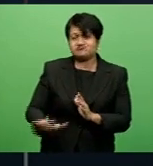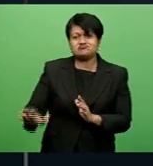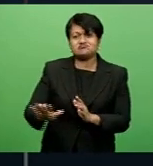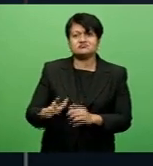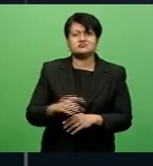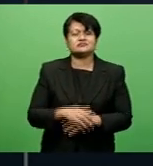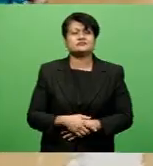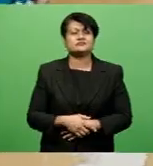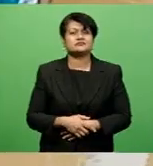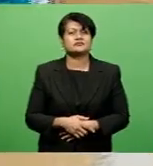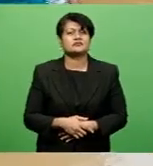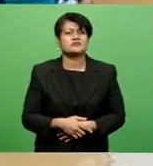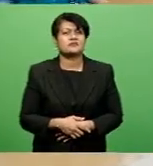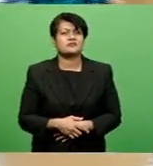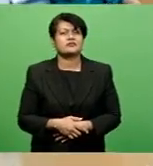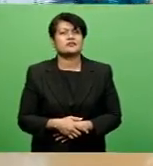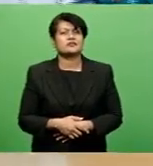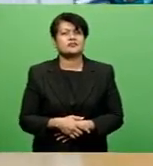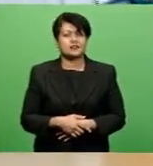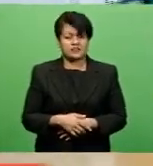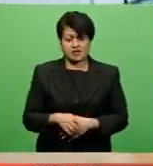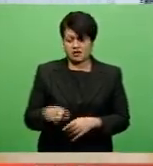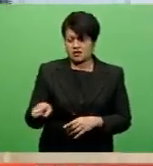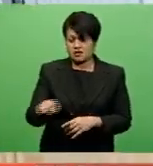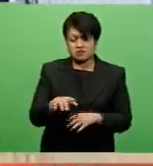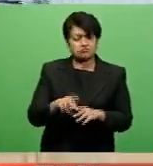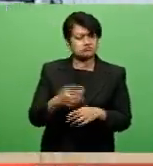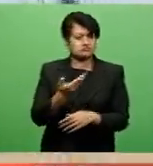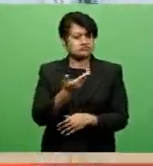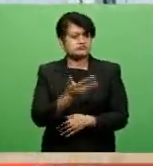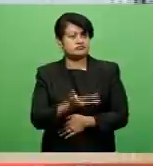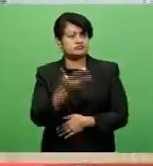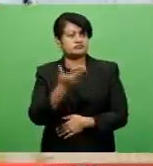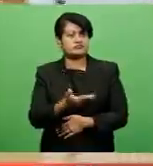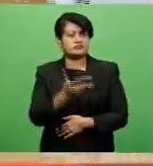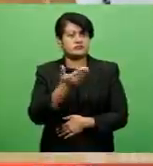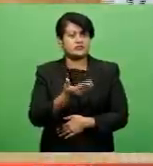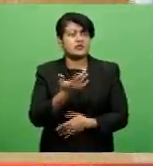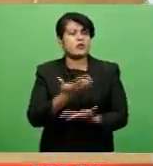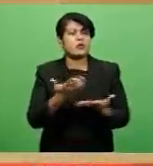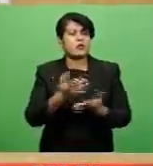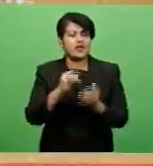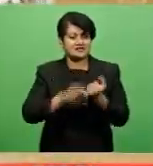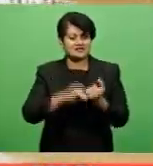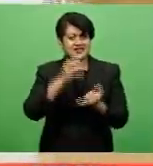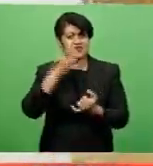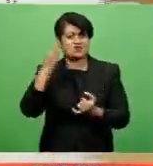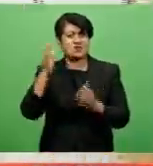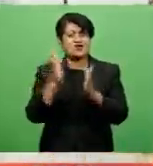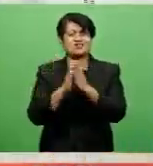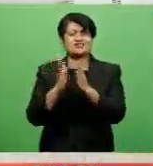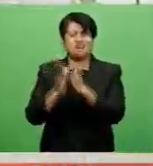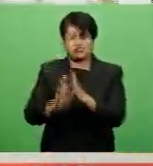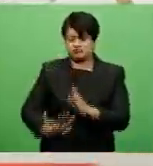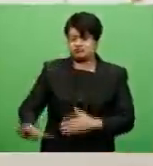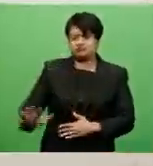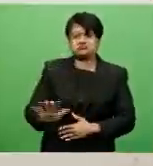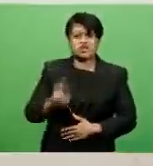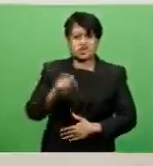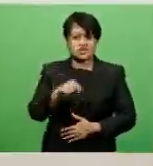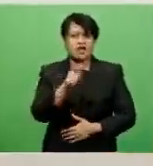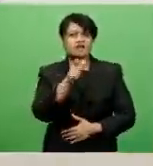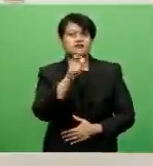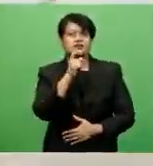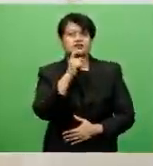Nanunga reports. This was the scenario at the lower end of Singatoka Town area this afternoon, where residents